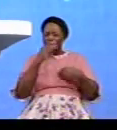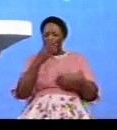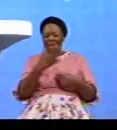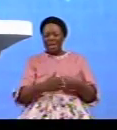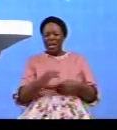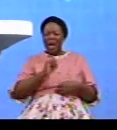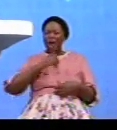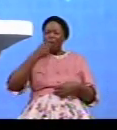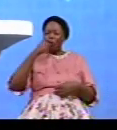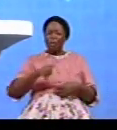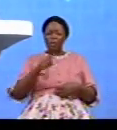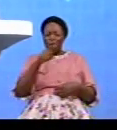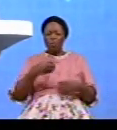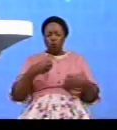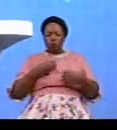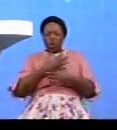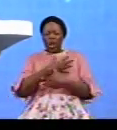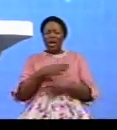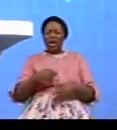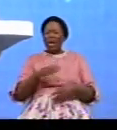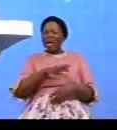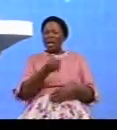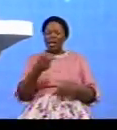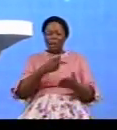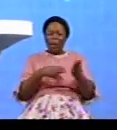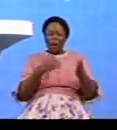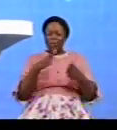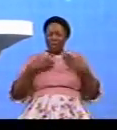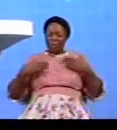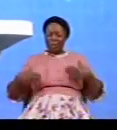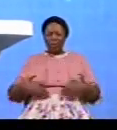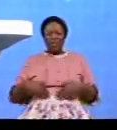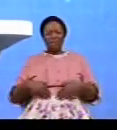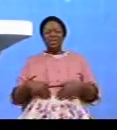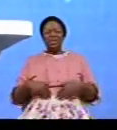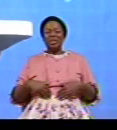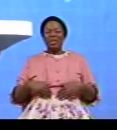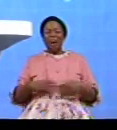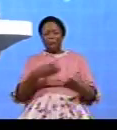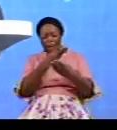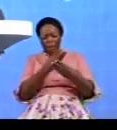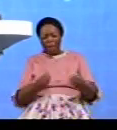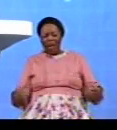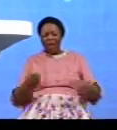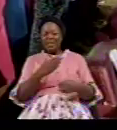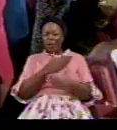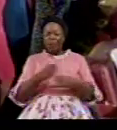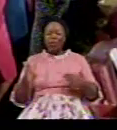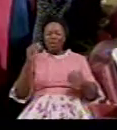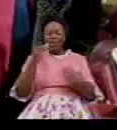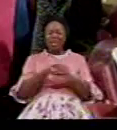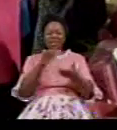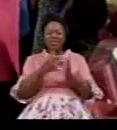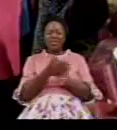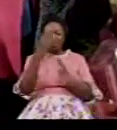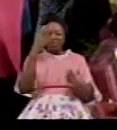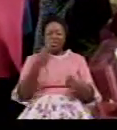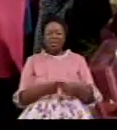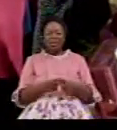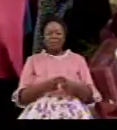remain there. Any I command body, melt the pain, away in Jesus' the swelling name of